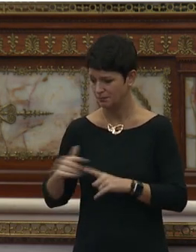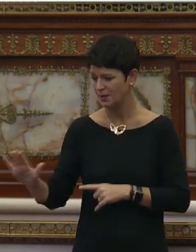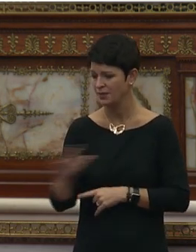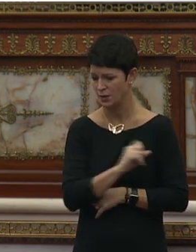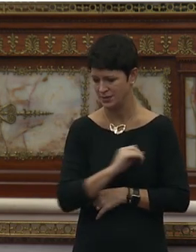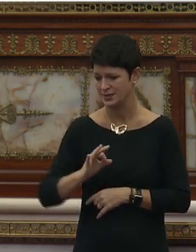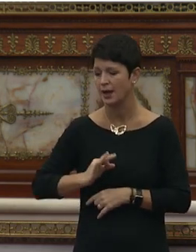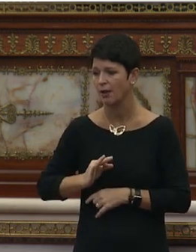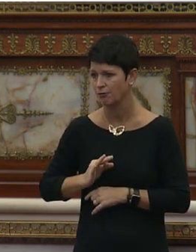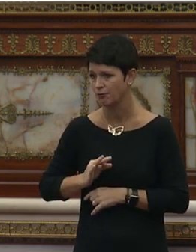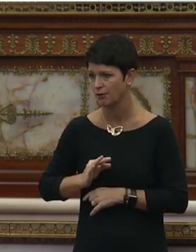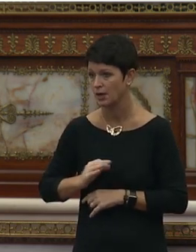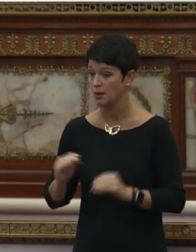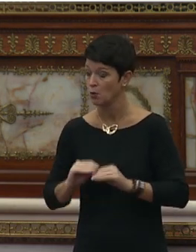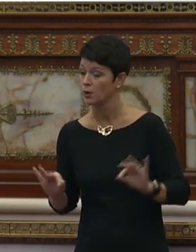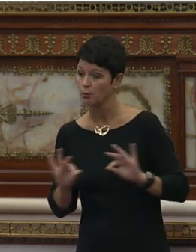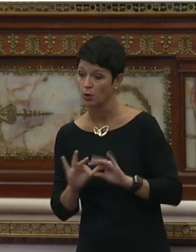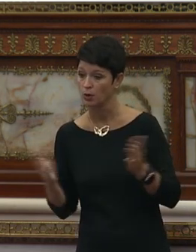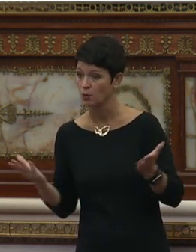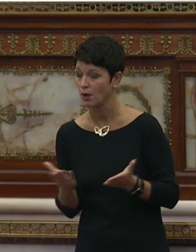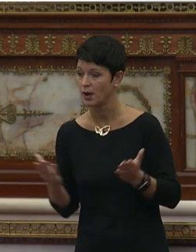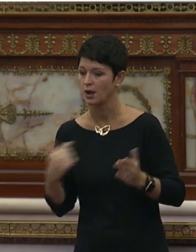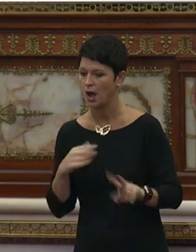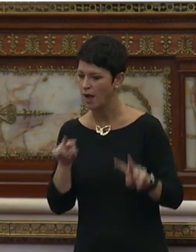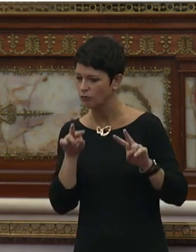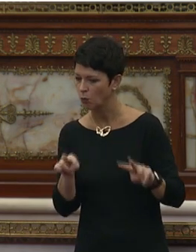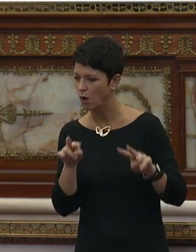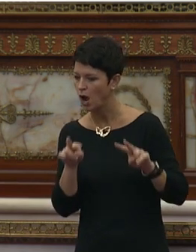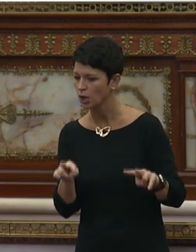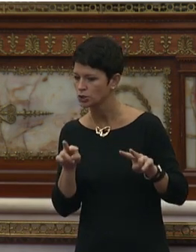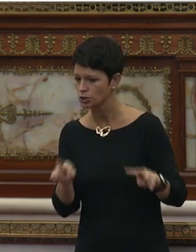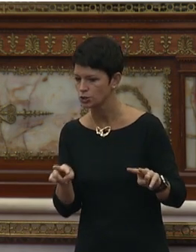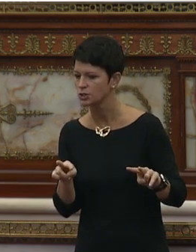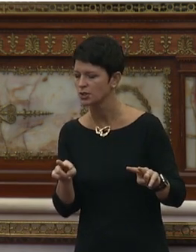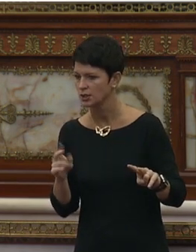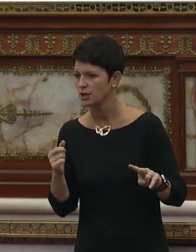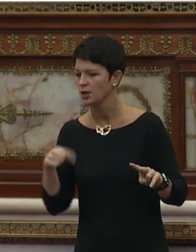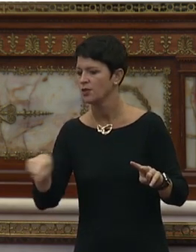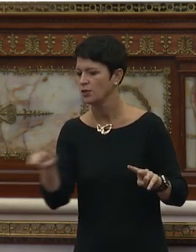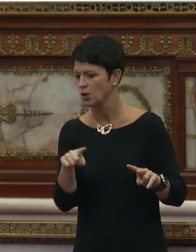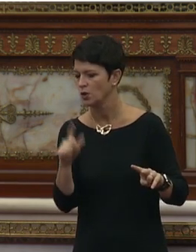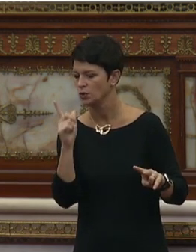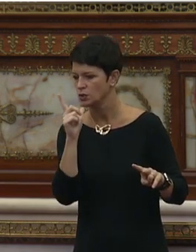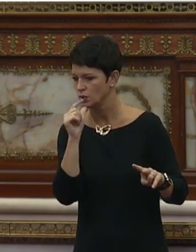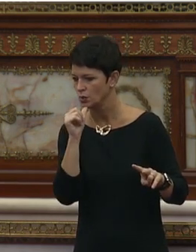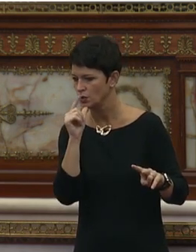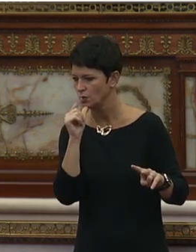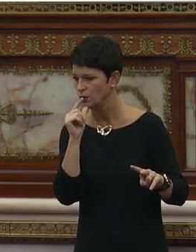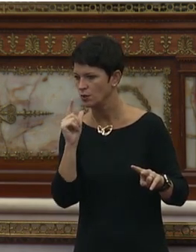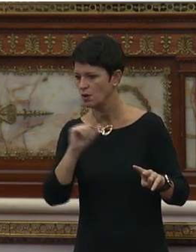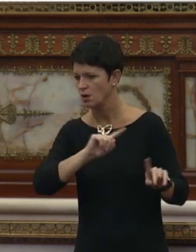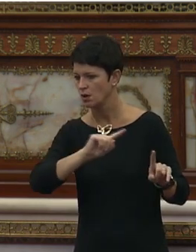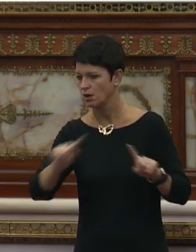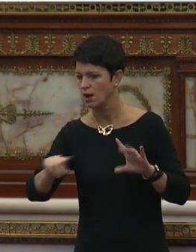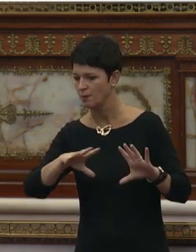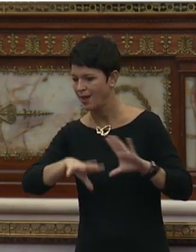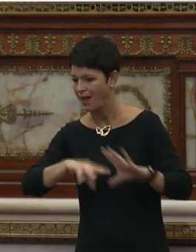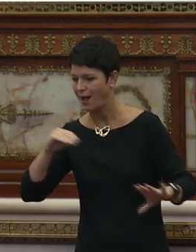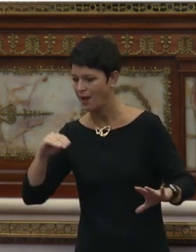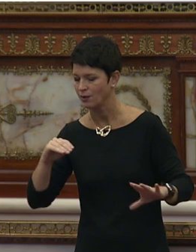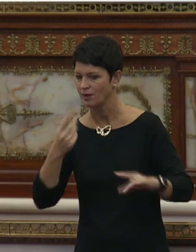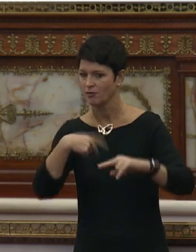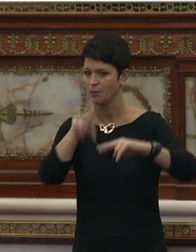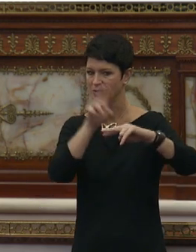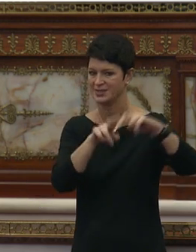staffs. And more importantly, I watch, Mr. President, those who come out off of their